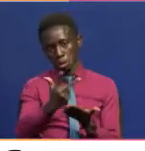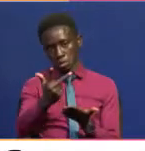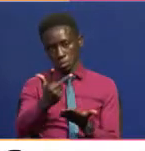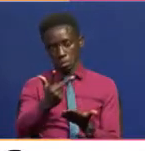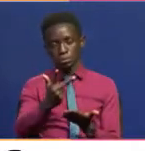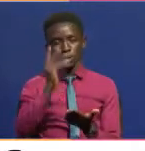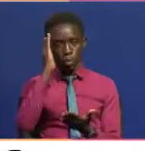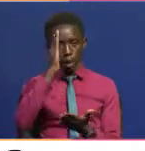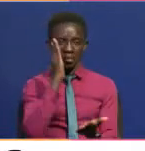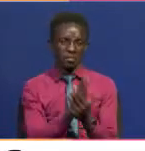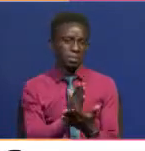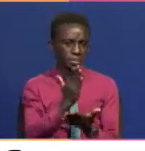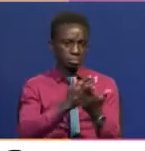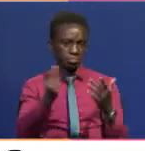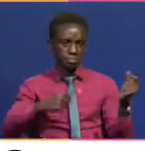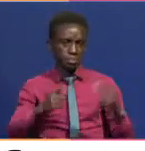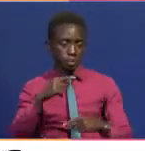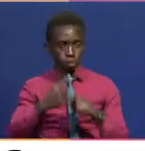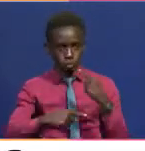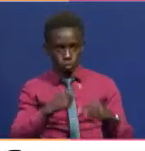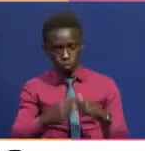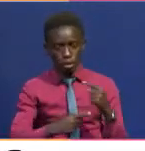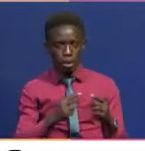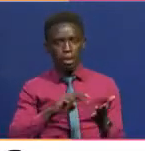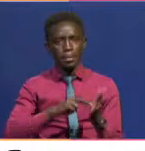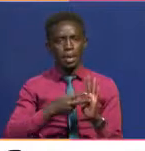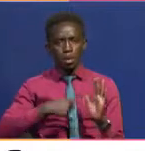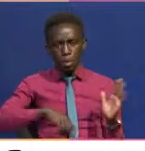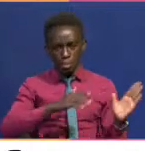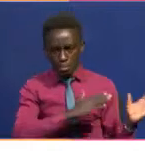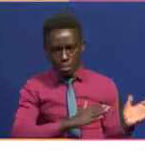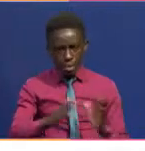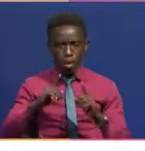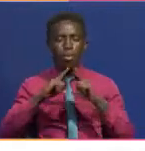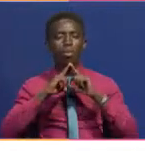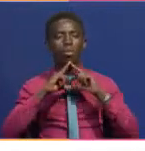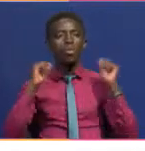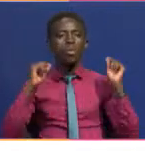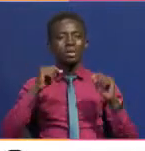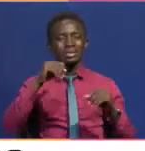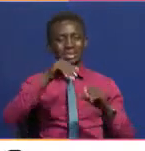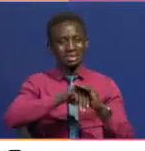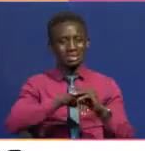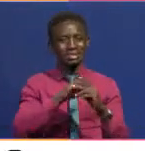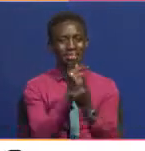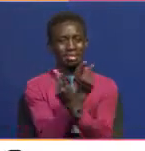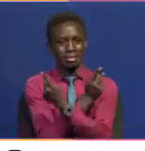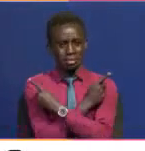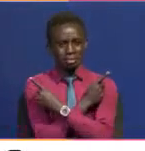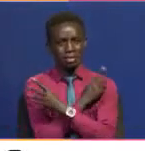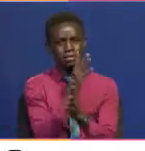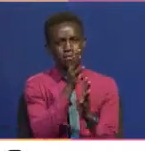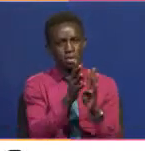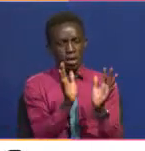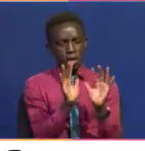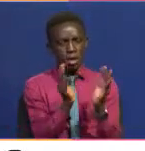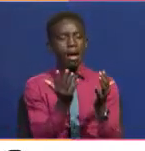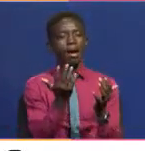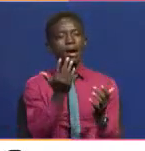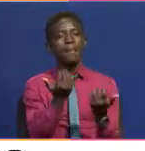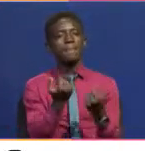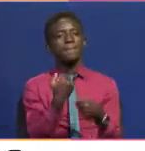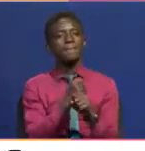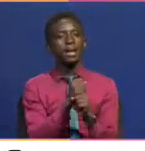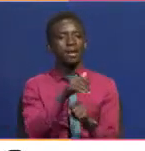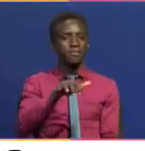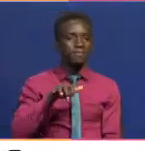We also are anticipating to host this in one place at Kasarani Indoors to make logistics easier, because they